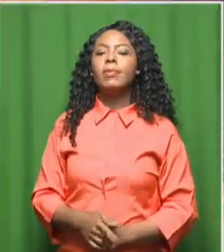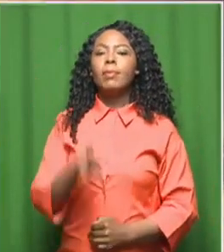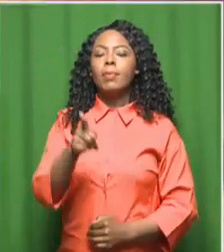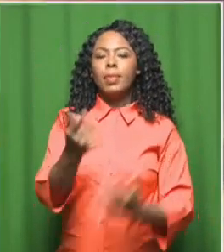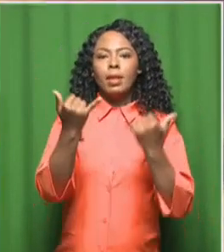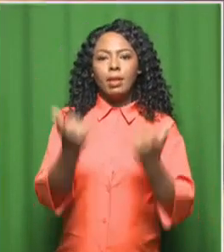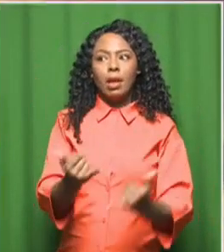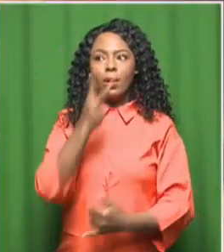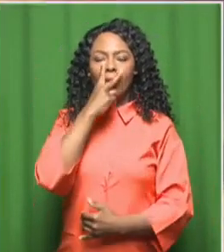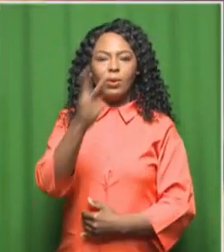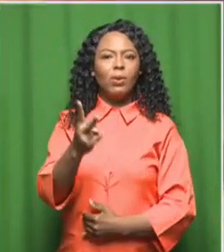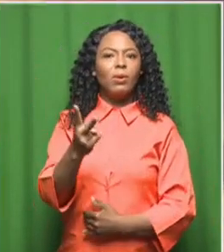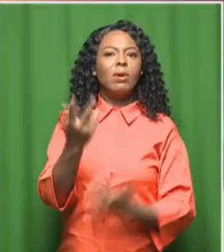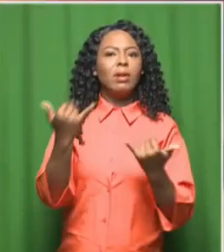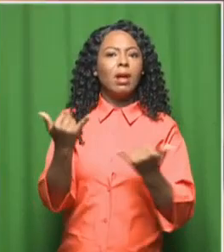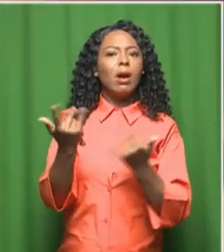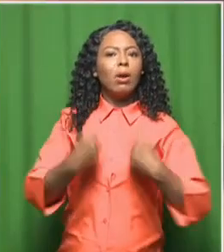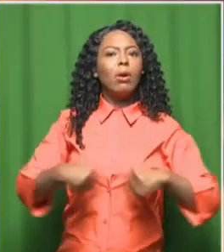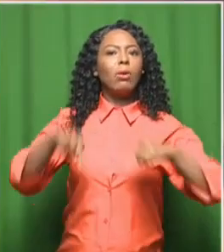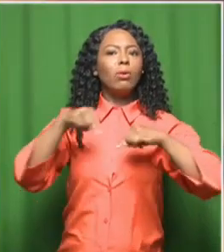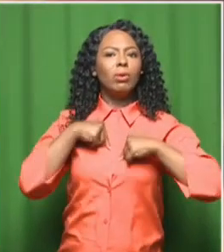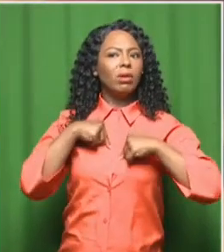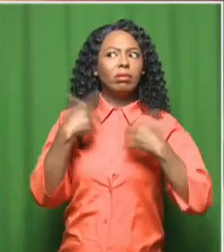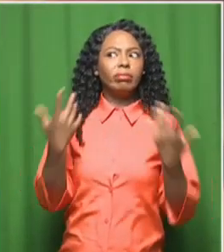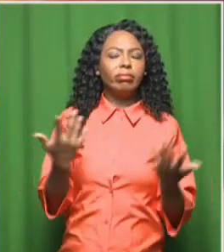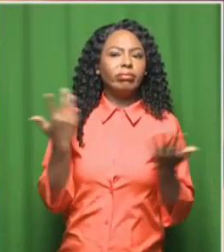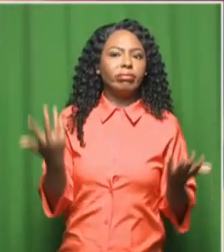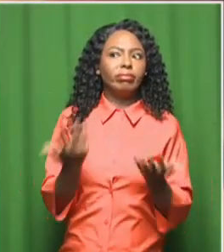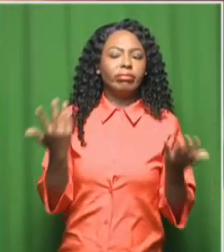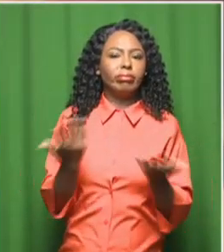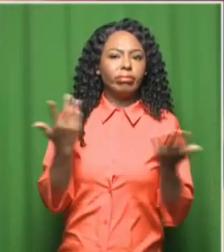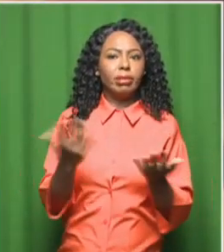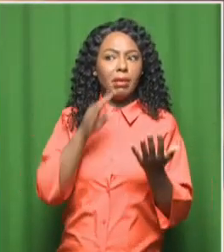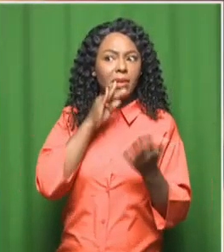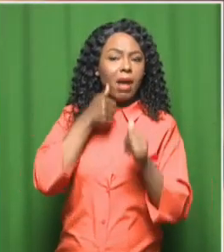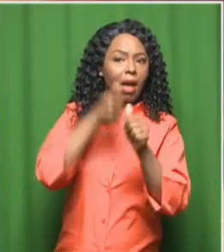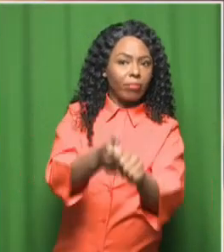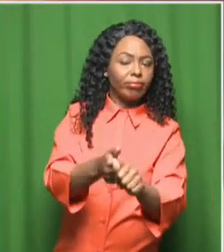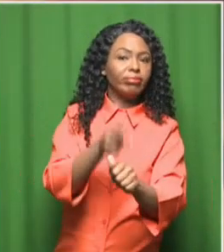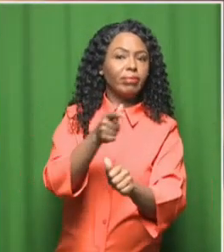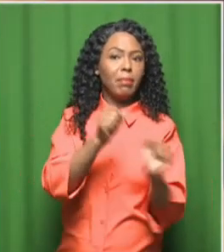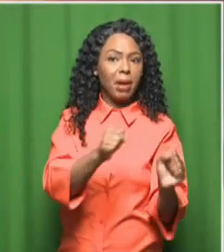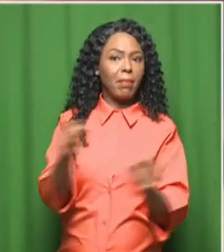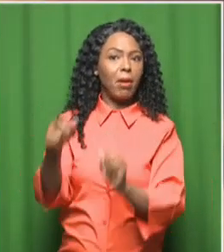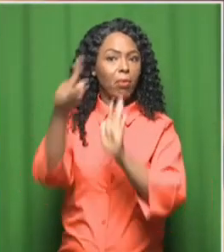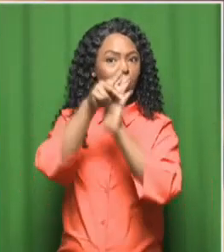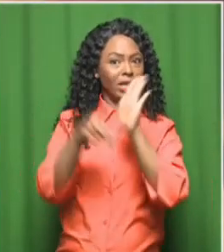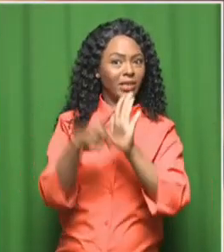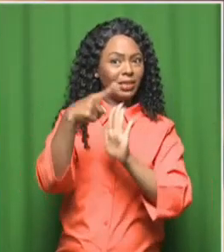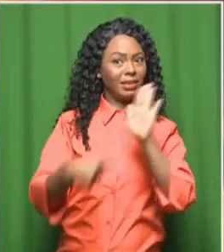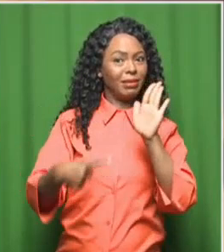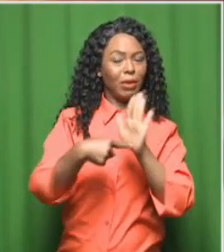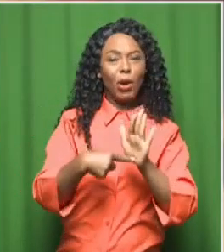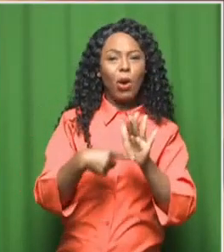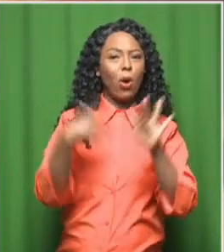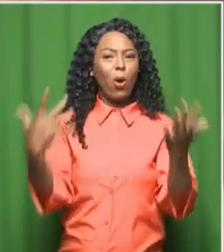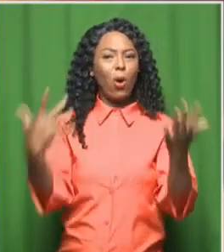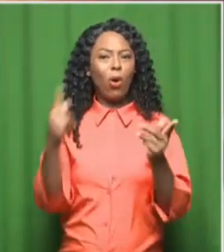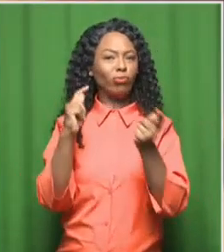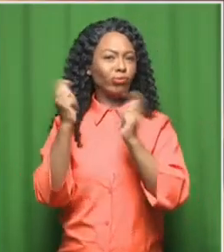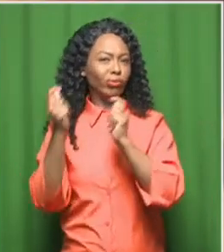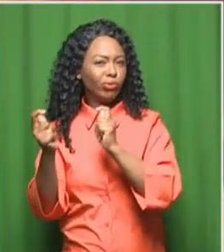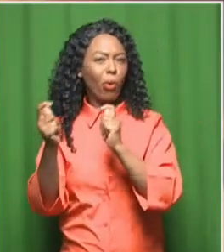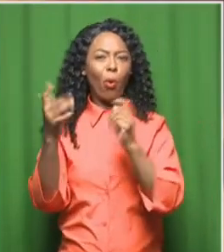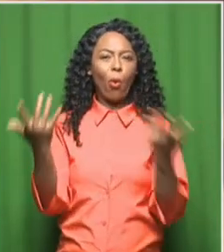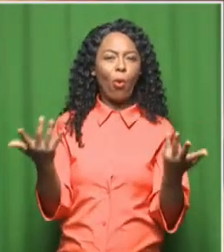are currently, should we continue to apply this policy? Should we be tweaking? What's your view on